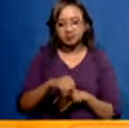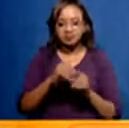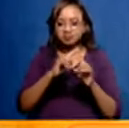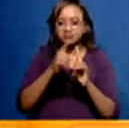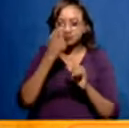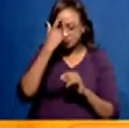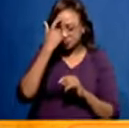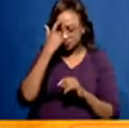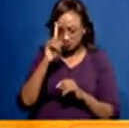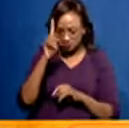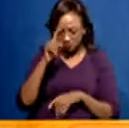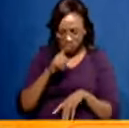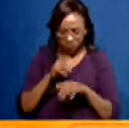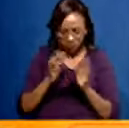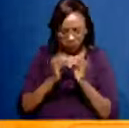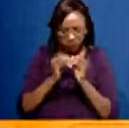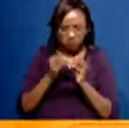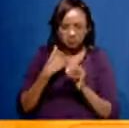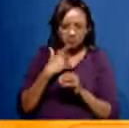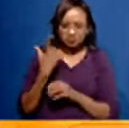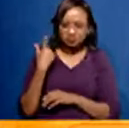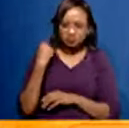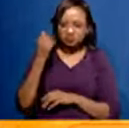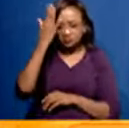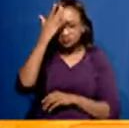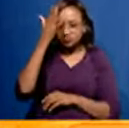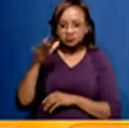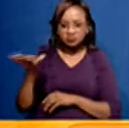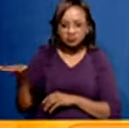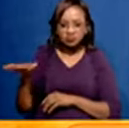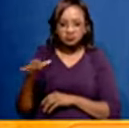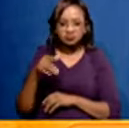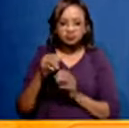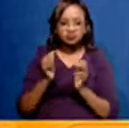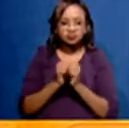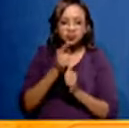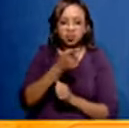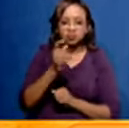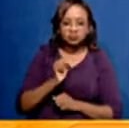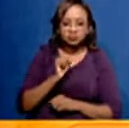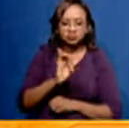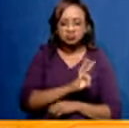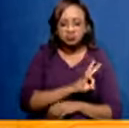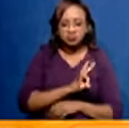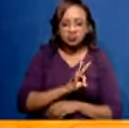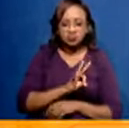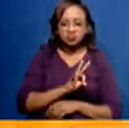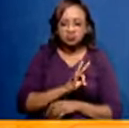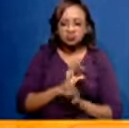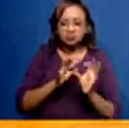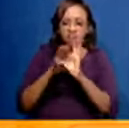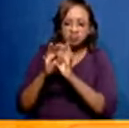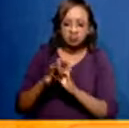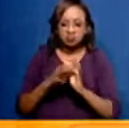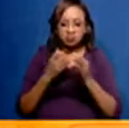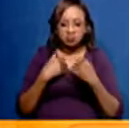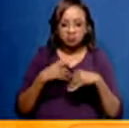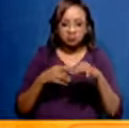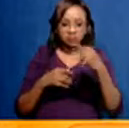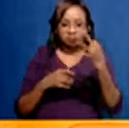meetings I took this week on a Monday morning, was with the staff unions, right? The three staff unions, we had a very